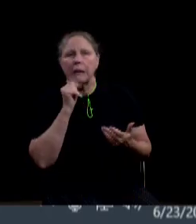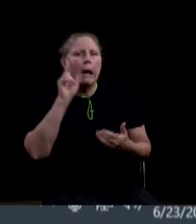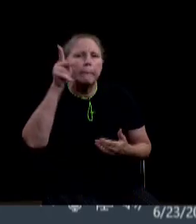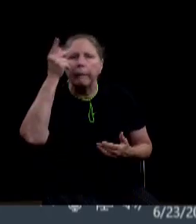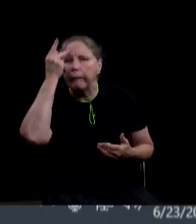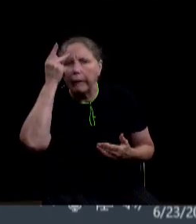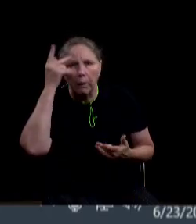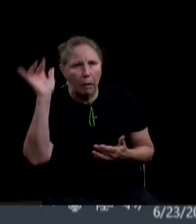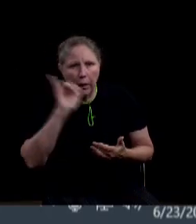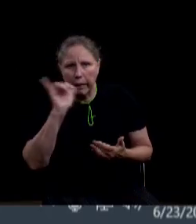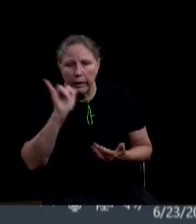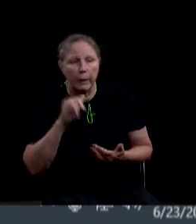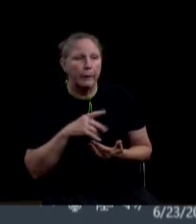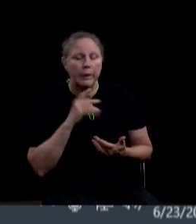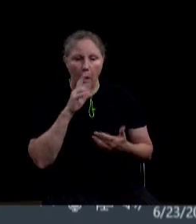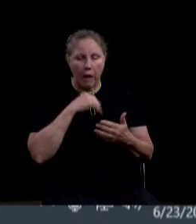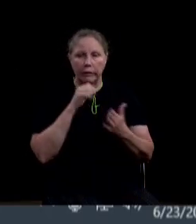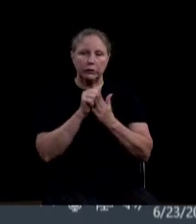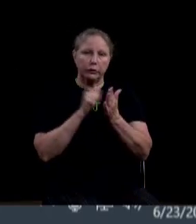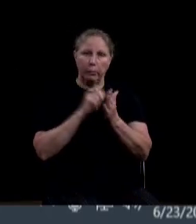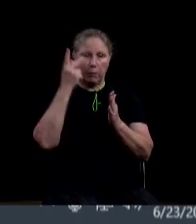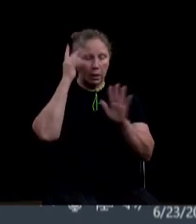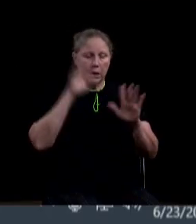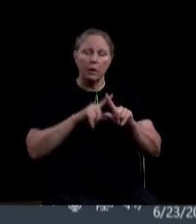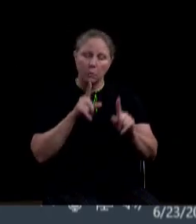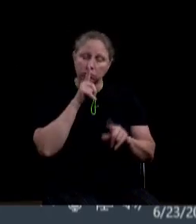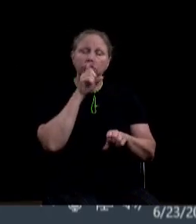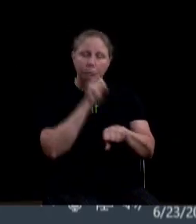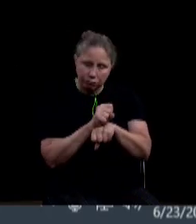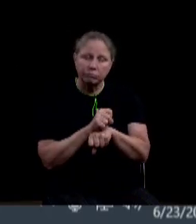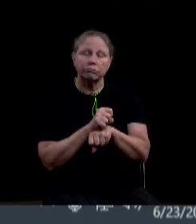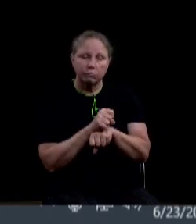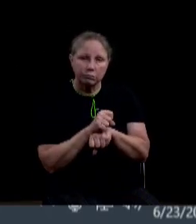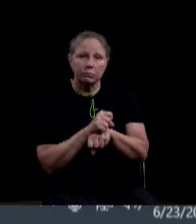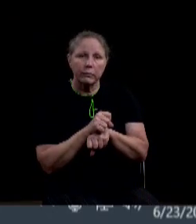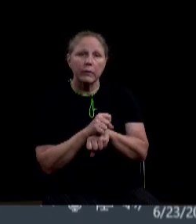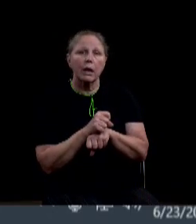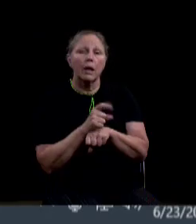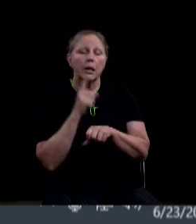really is for the safety, in my